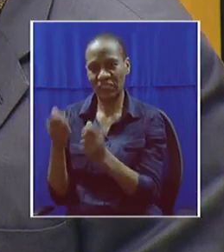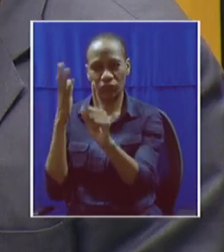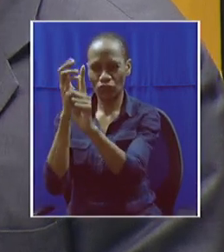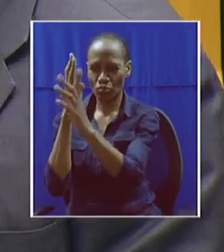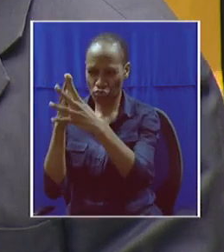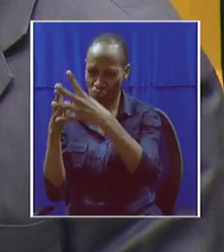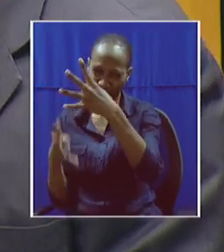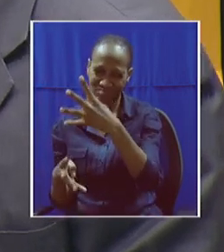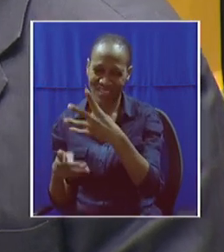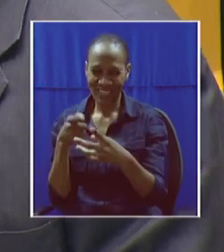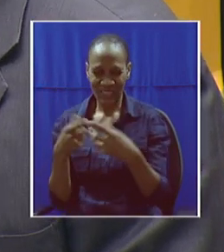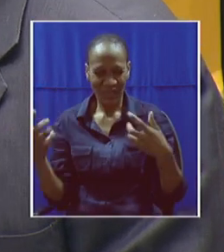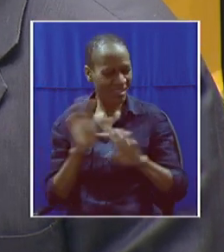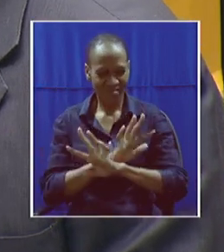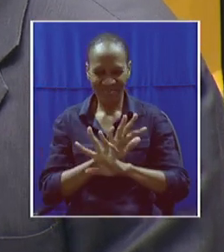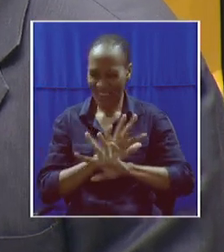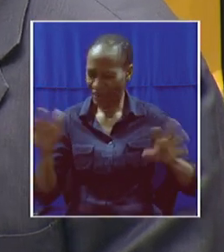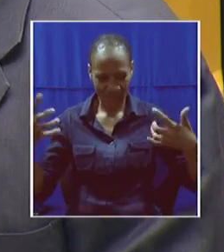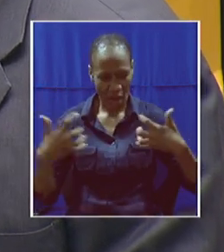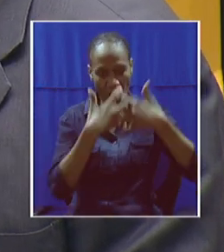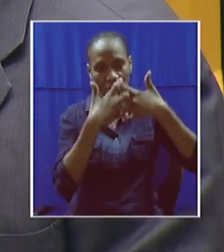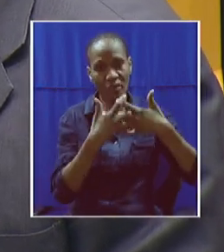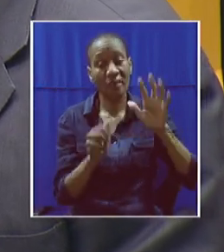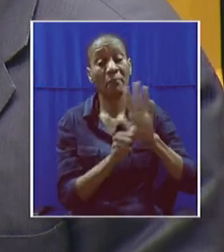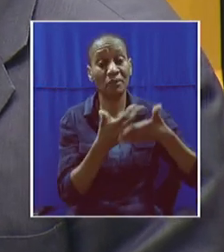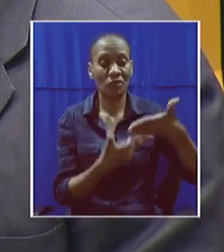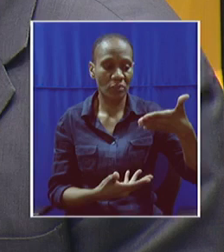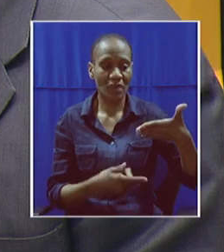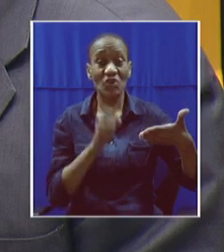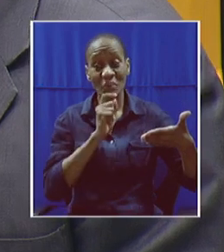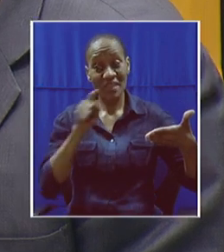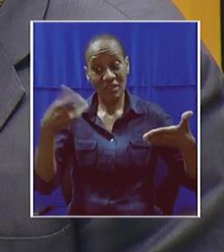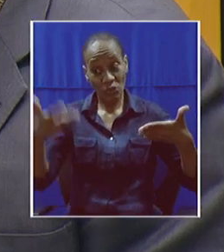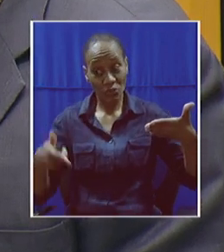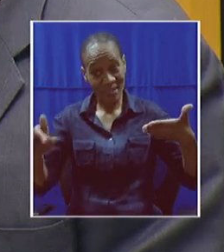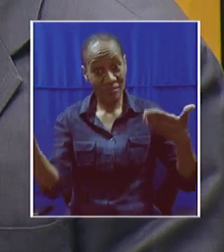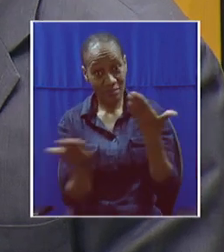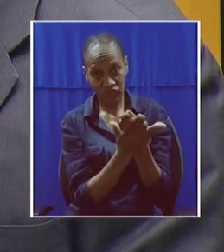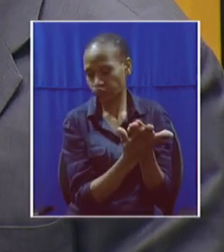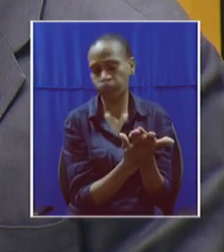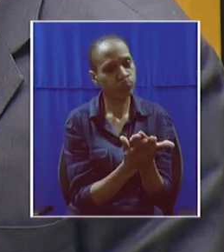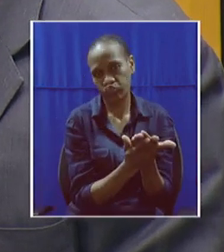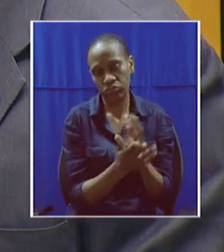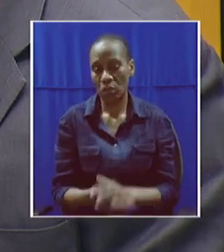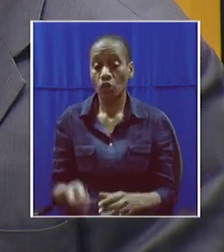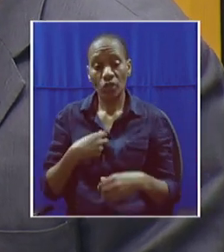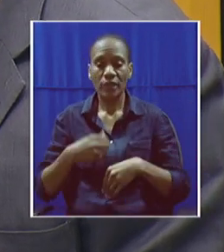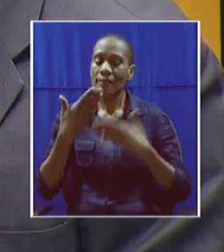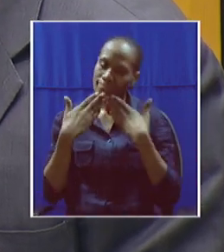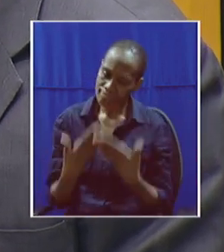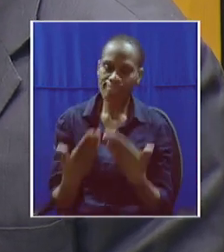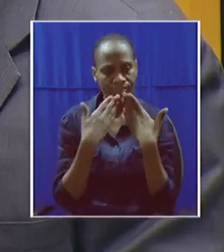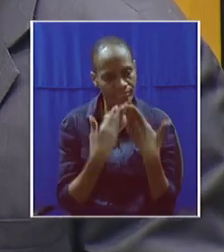that's internally inconsistent and therefore will not be taken into account so we are appreciate those who have